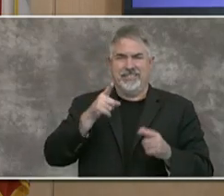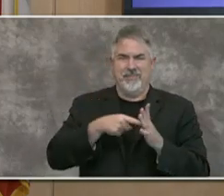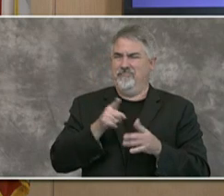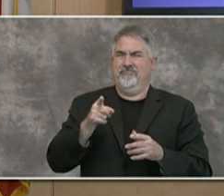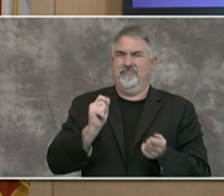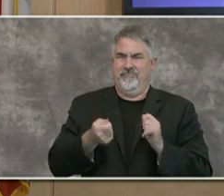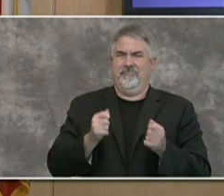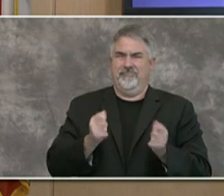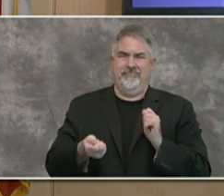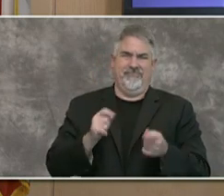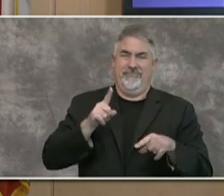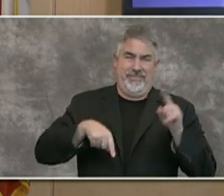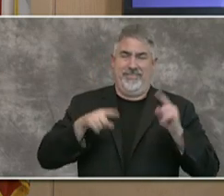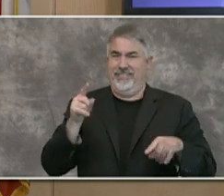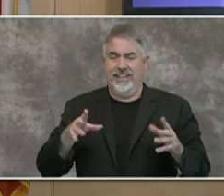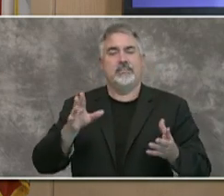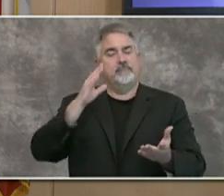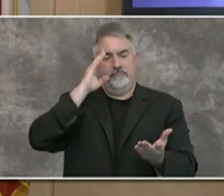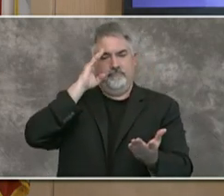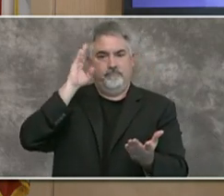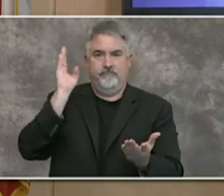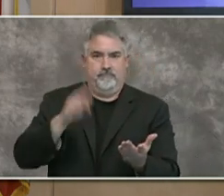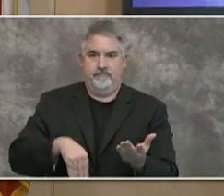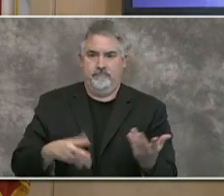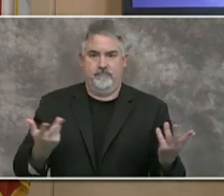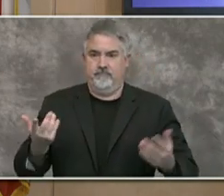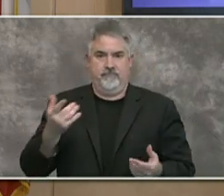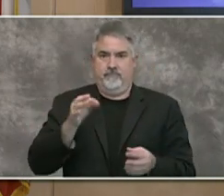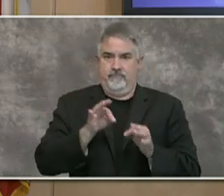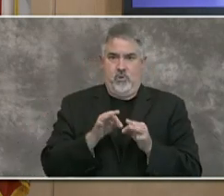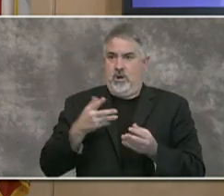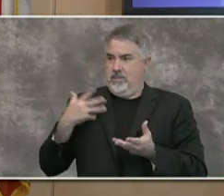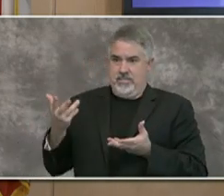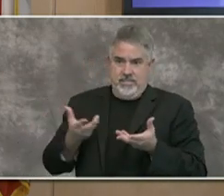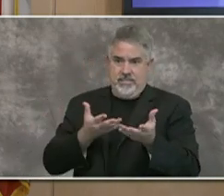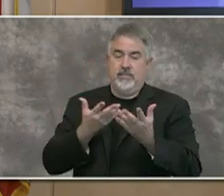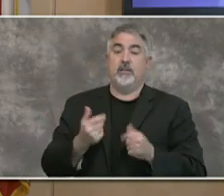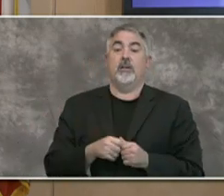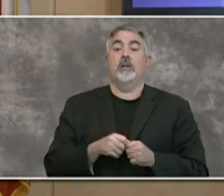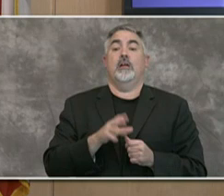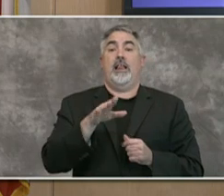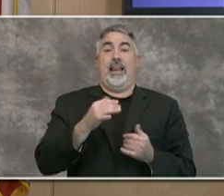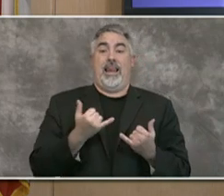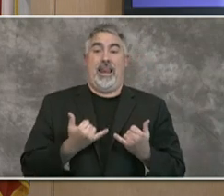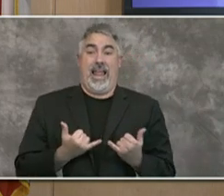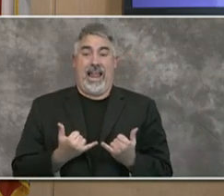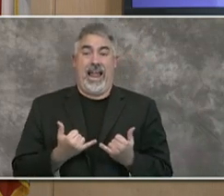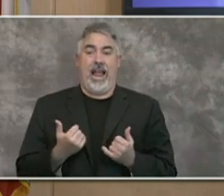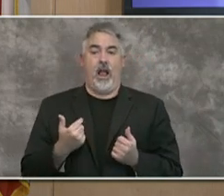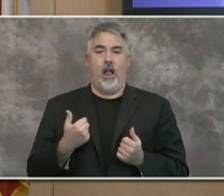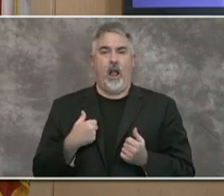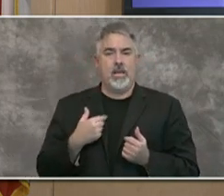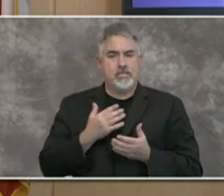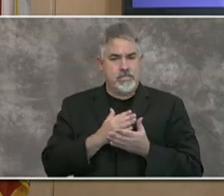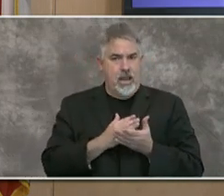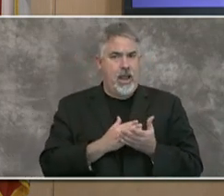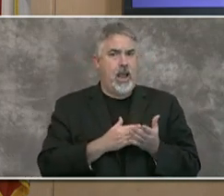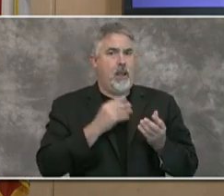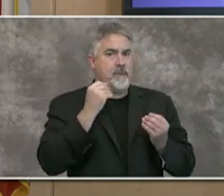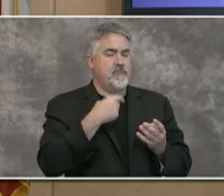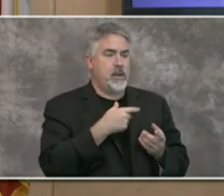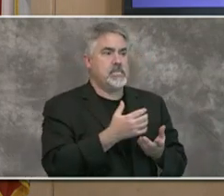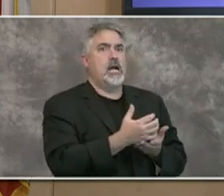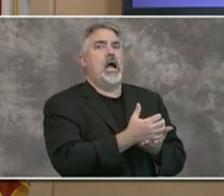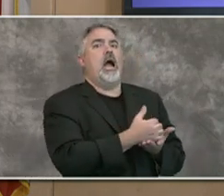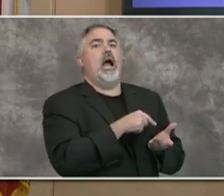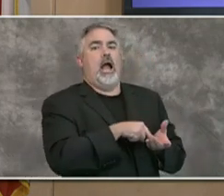entity you're talking to. And so at the point at which we have something that we believe has a level of basis in underlying data from